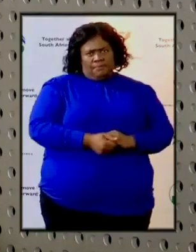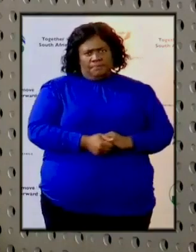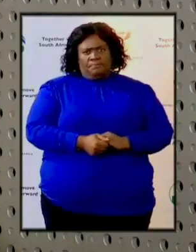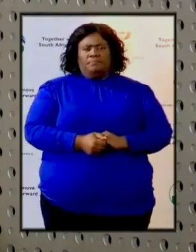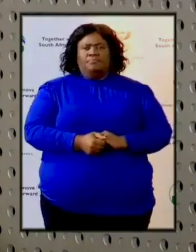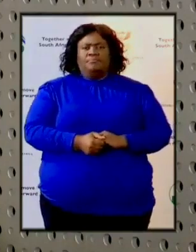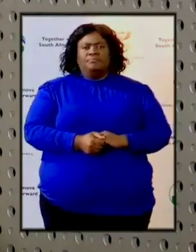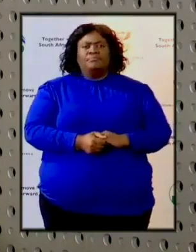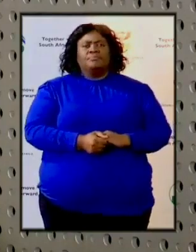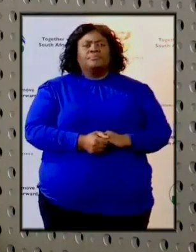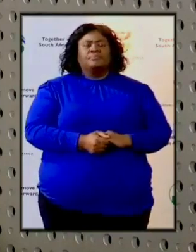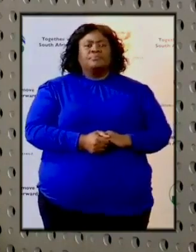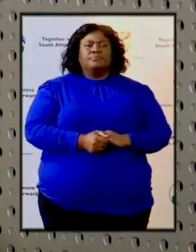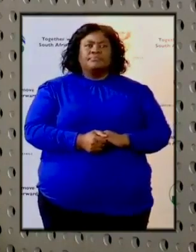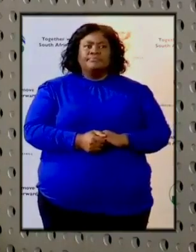So,